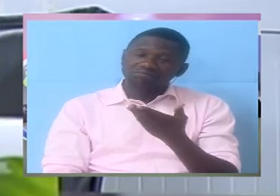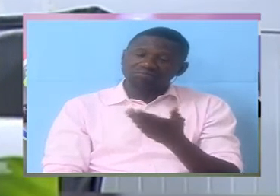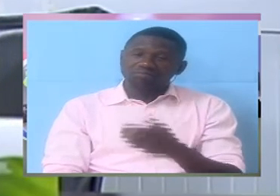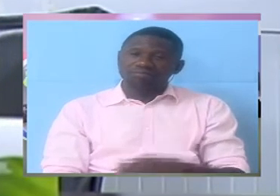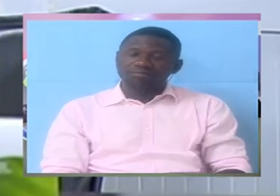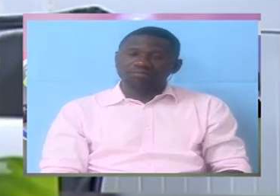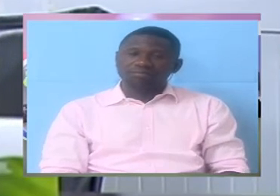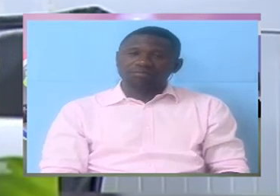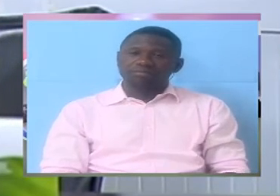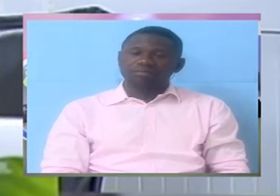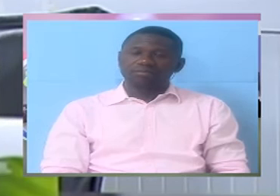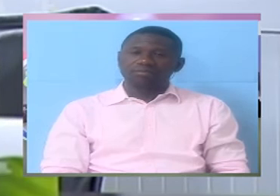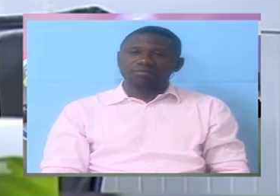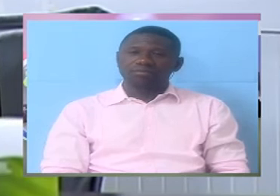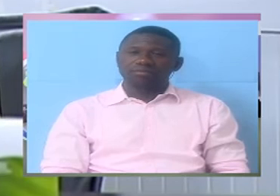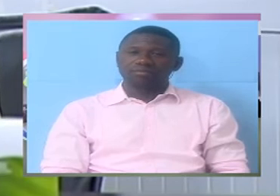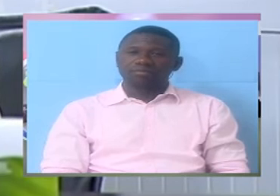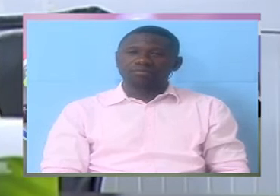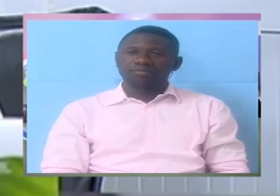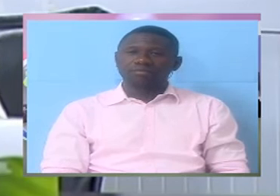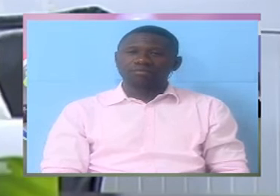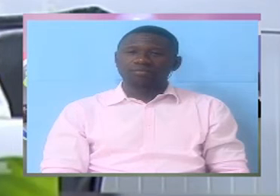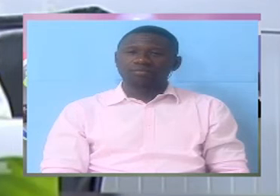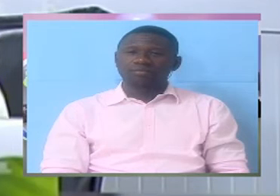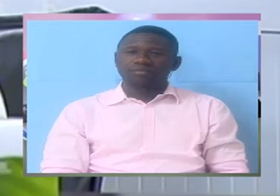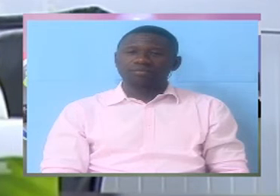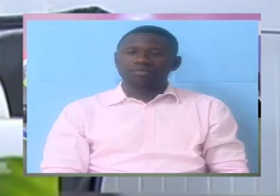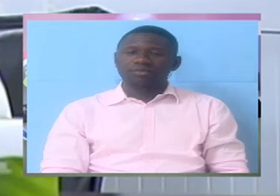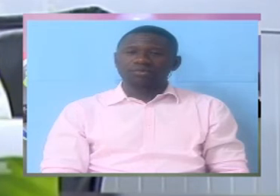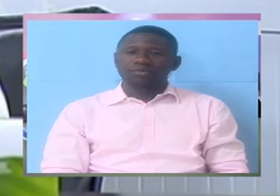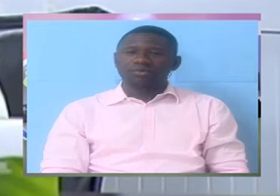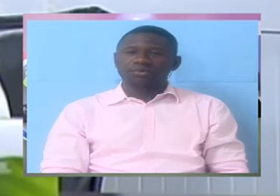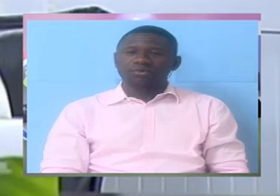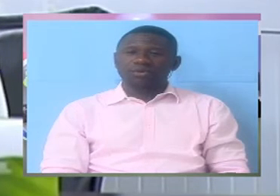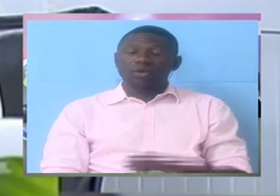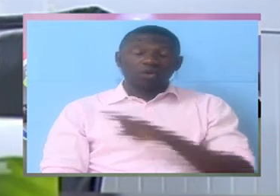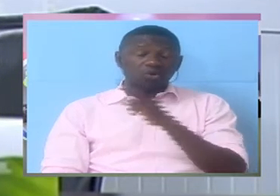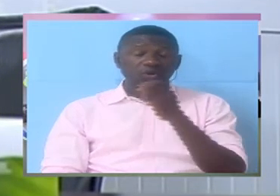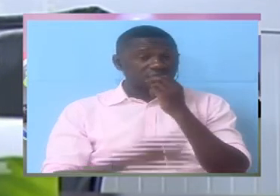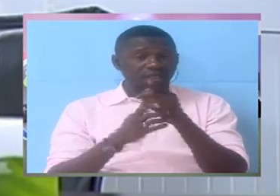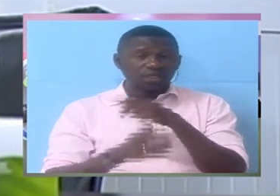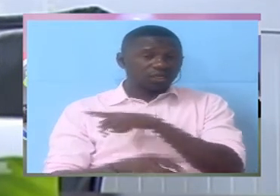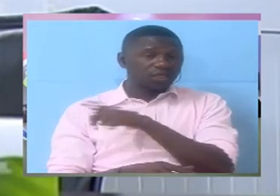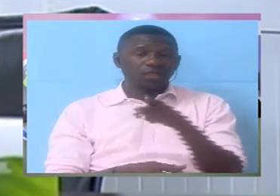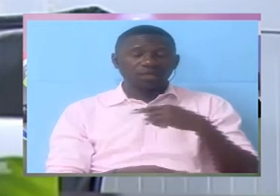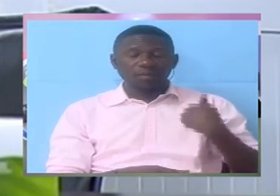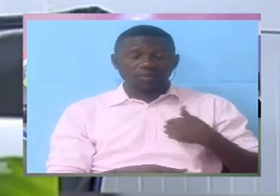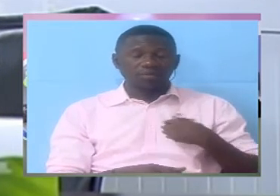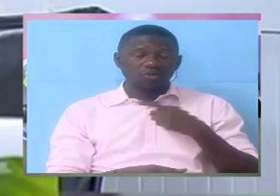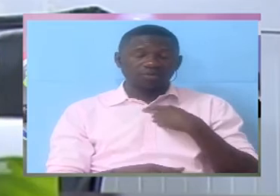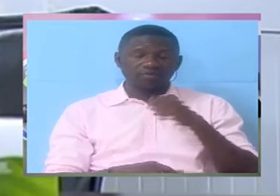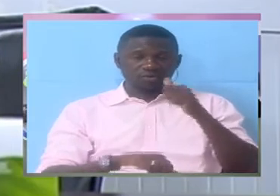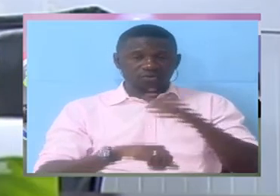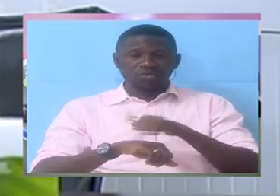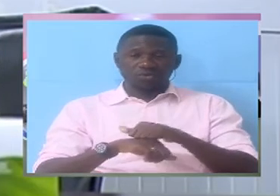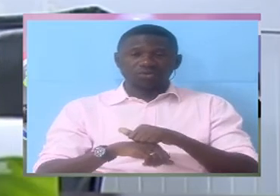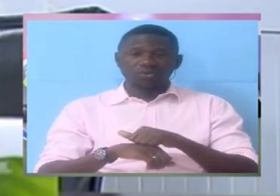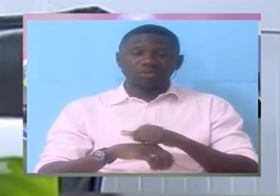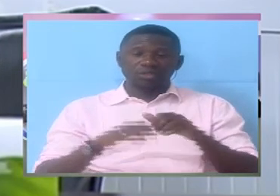Not necessarily they are the people responsible of the torture. The subordinates are just there to